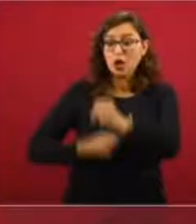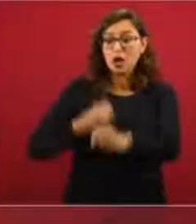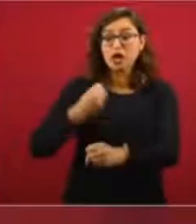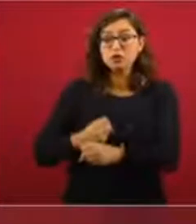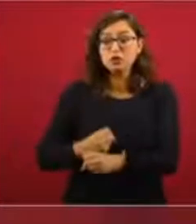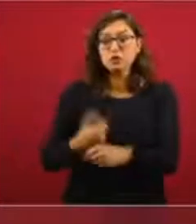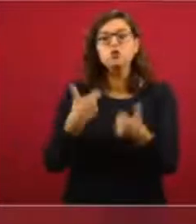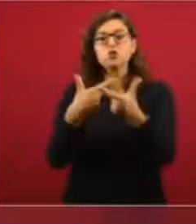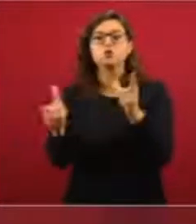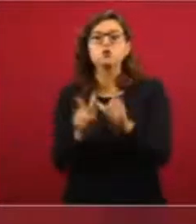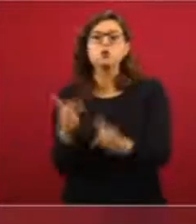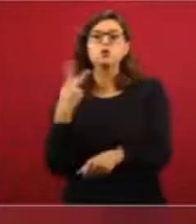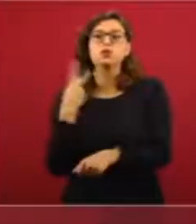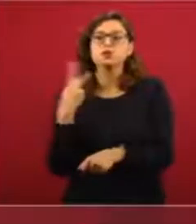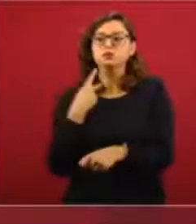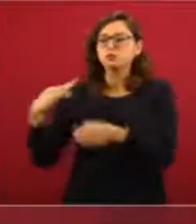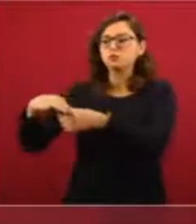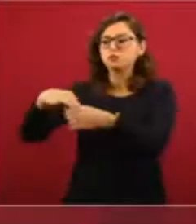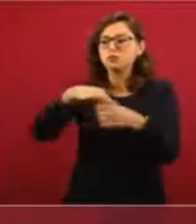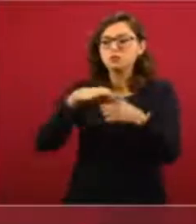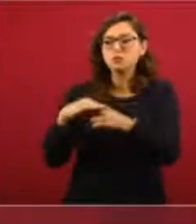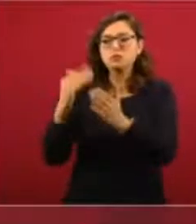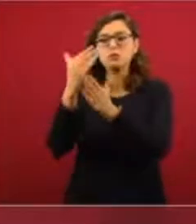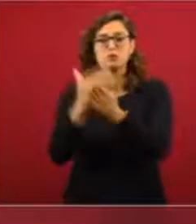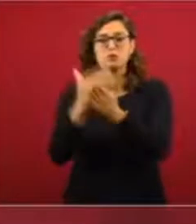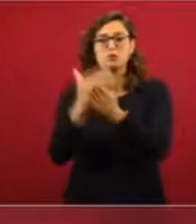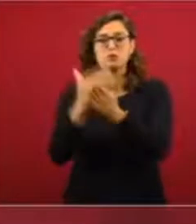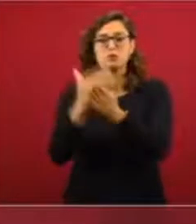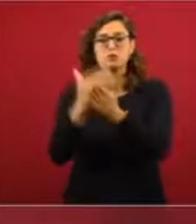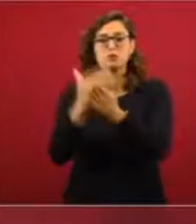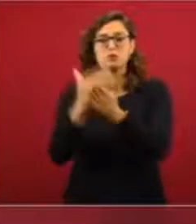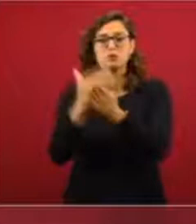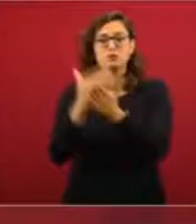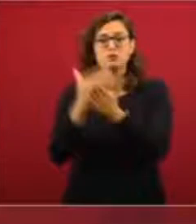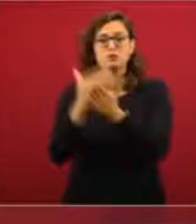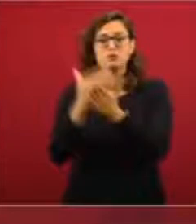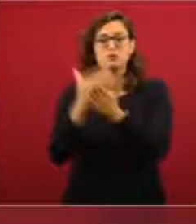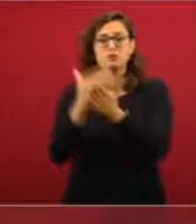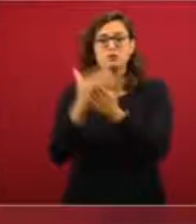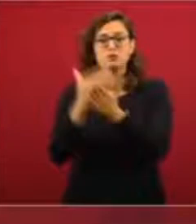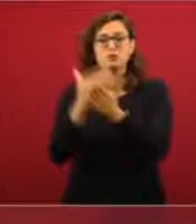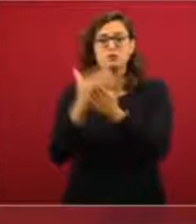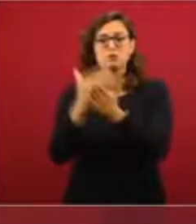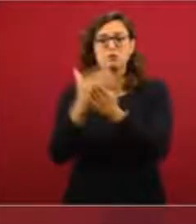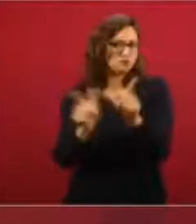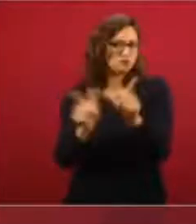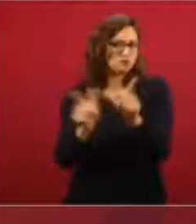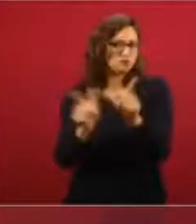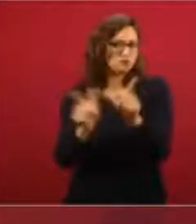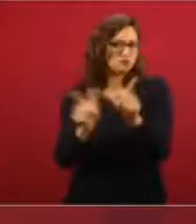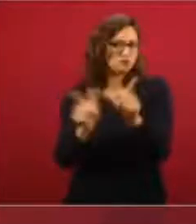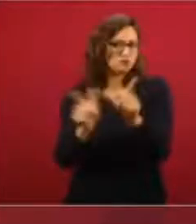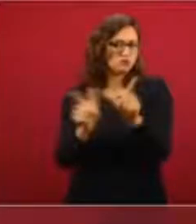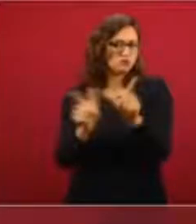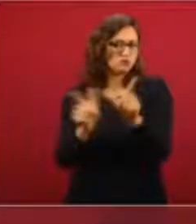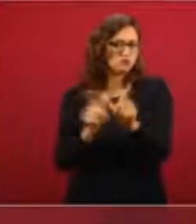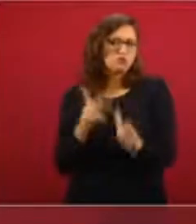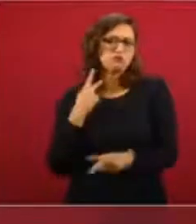part, y correspondía al PAN. it would correspond to the PAN.